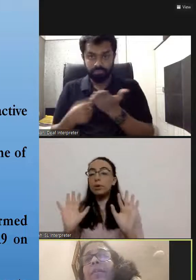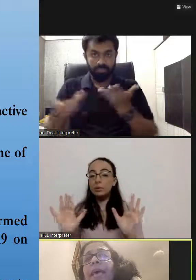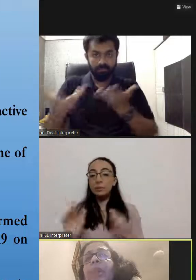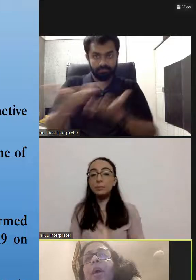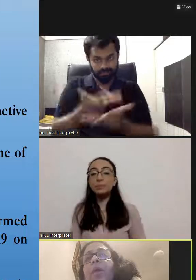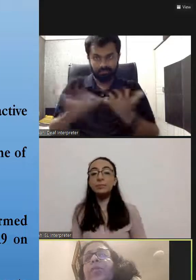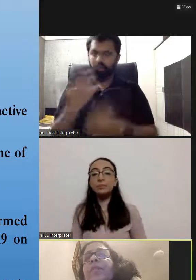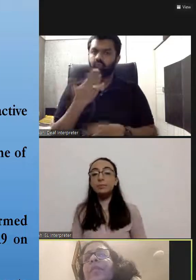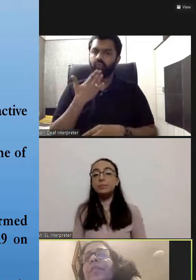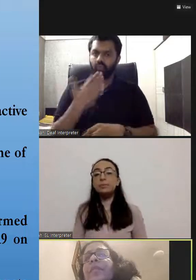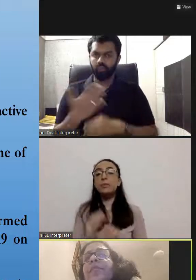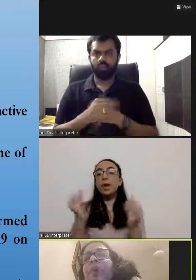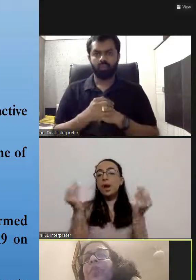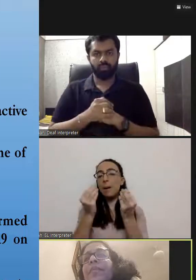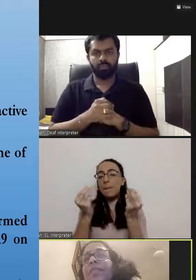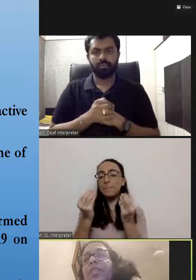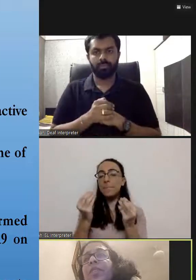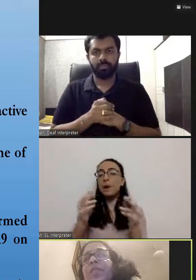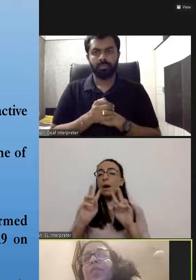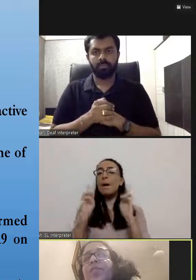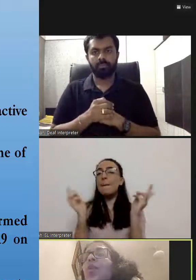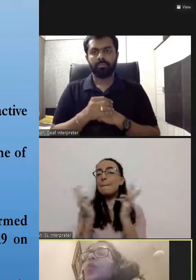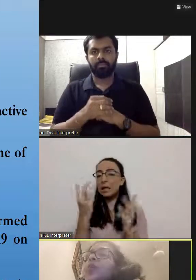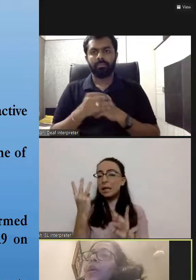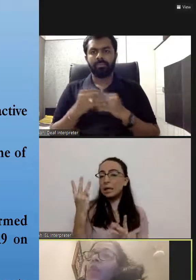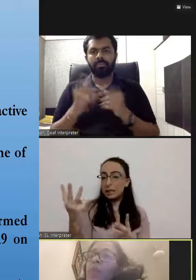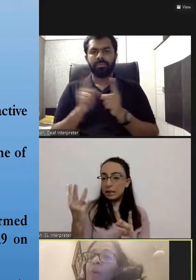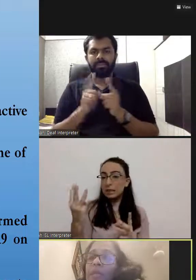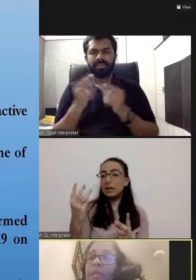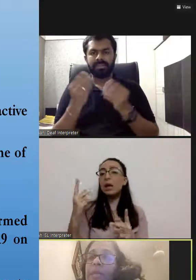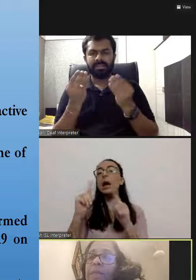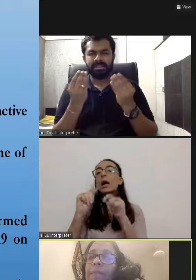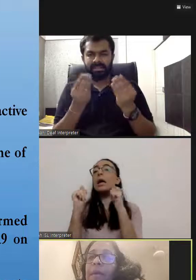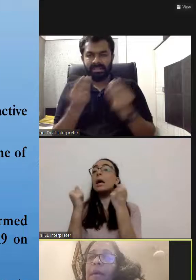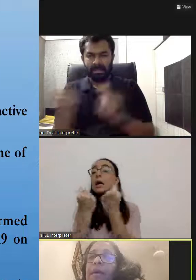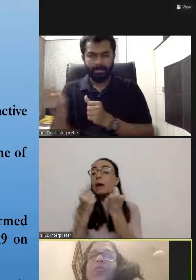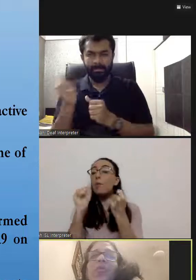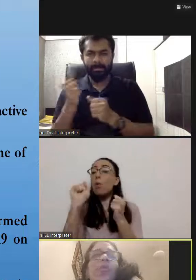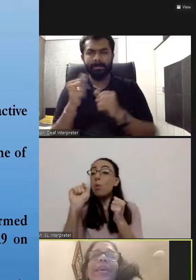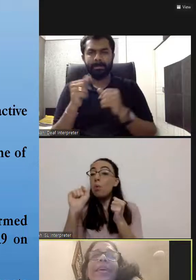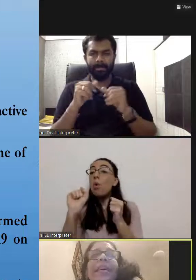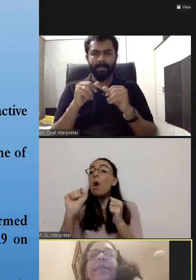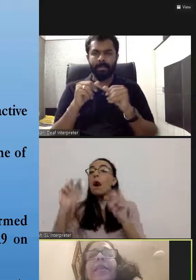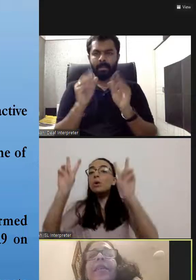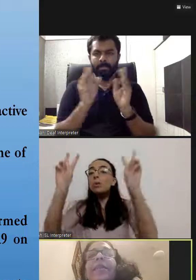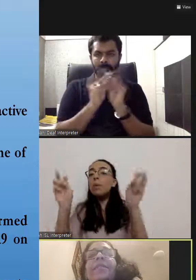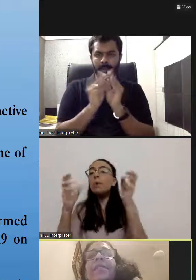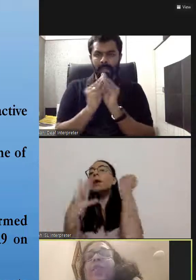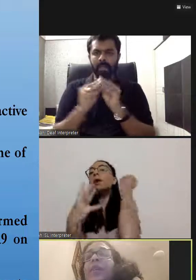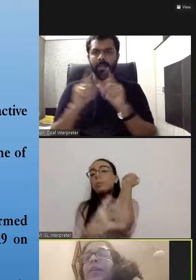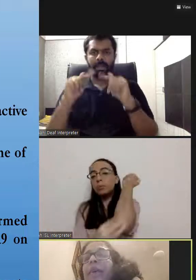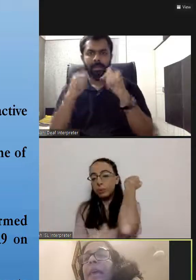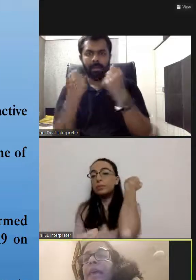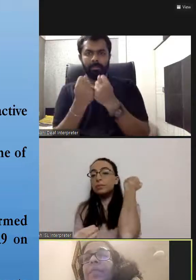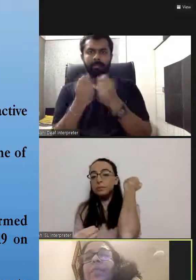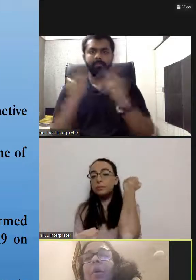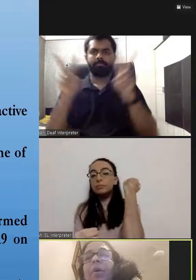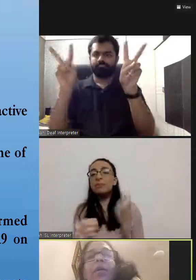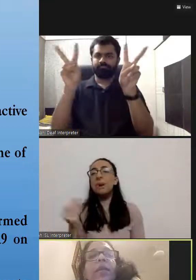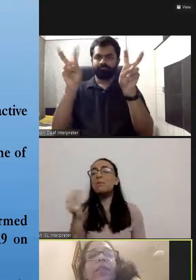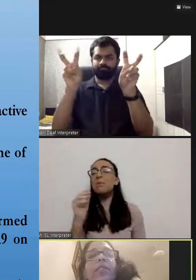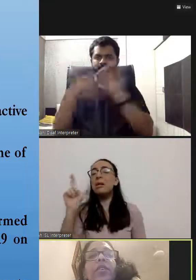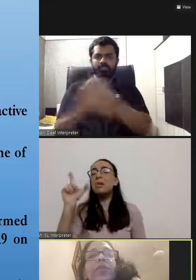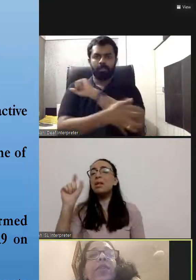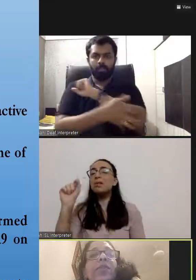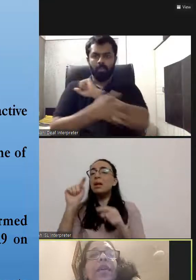roundtables and 1 out of 6 informal sessions was on the theme of poverty. So less than 10% of the time